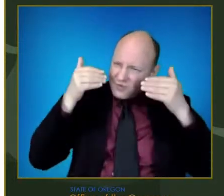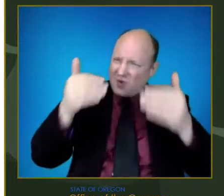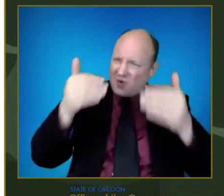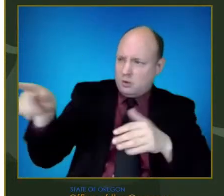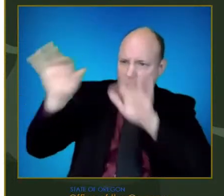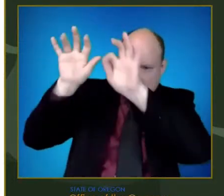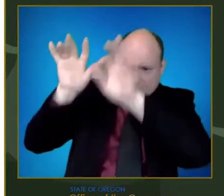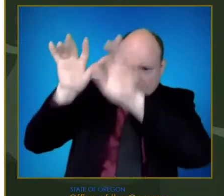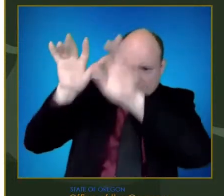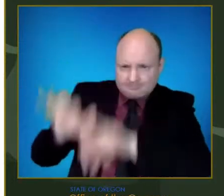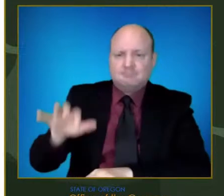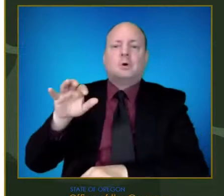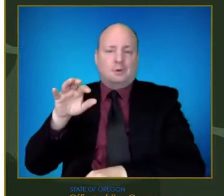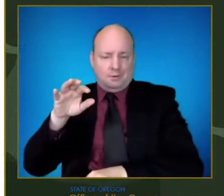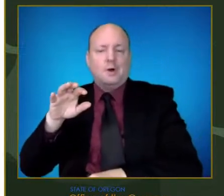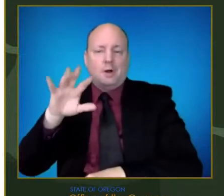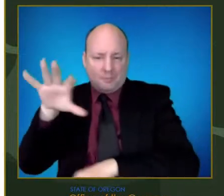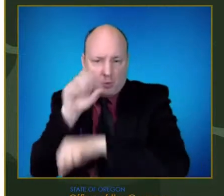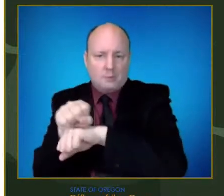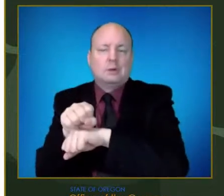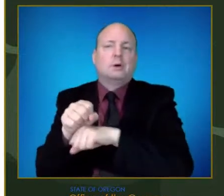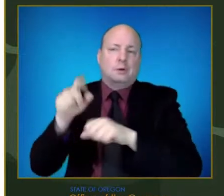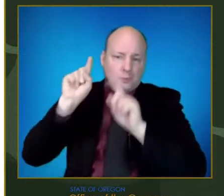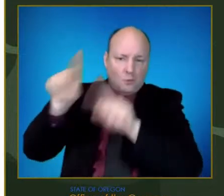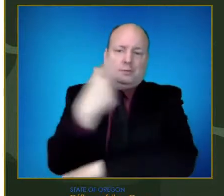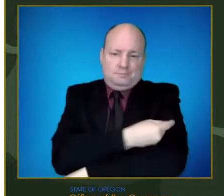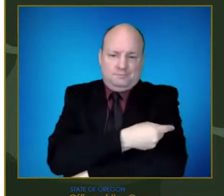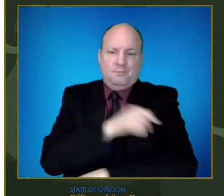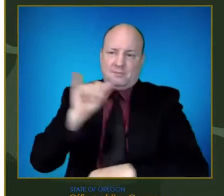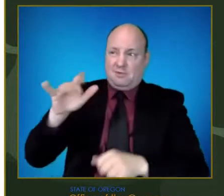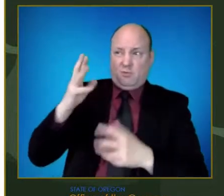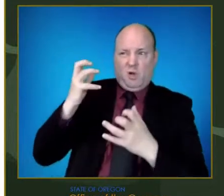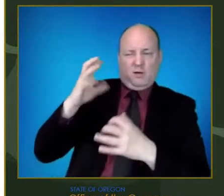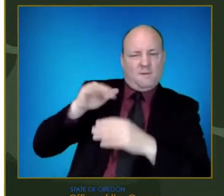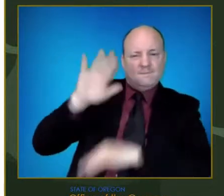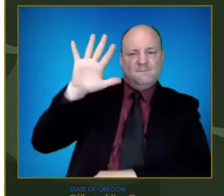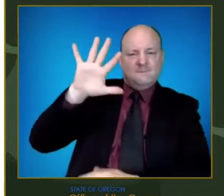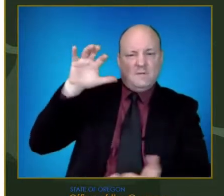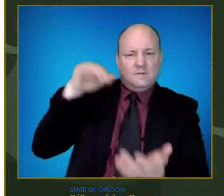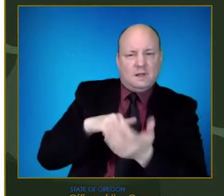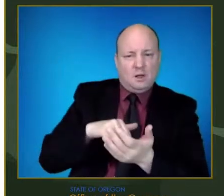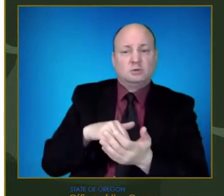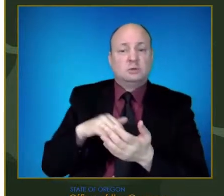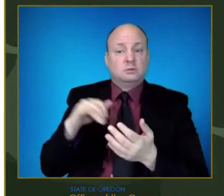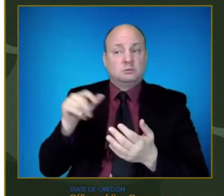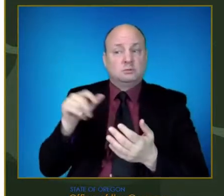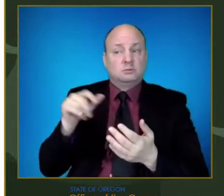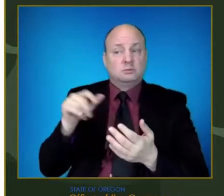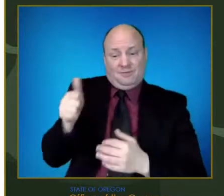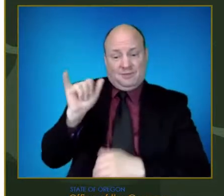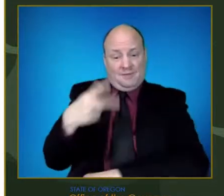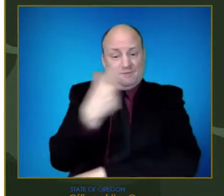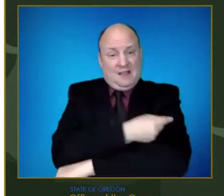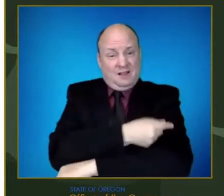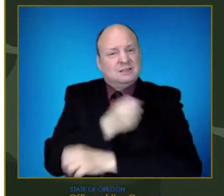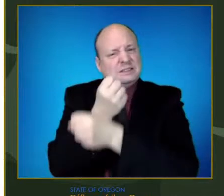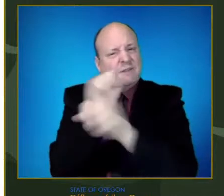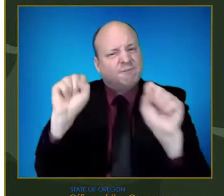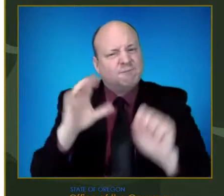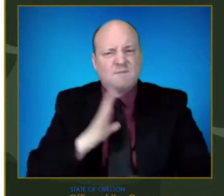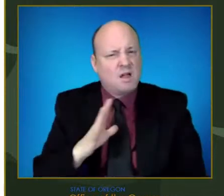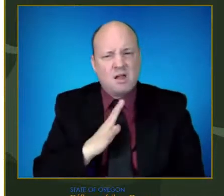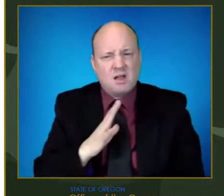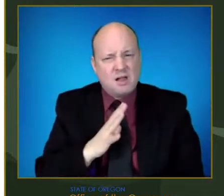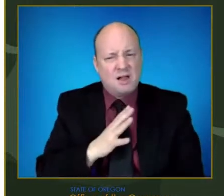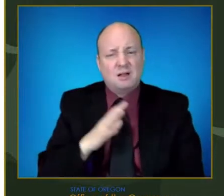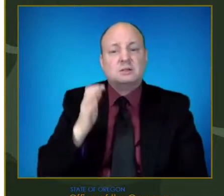vaccinated so far. We know the vaccines are very safe. We know many people are worried about the side effects, but the COVID-19 case mortality rate